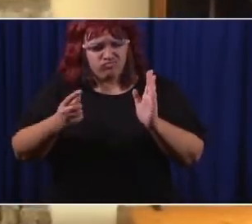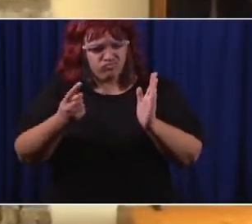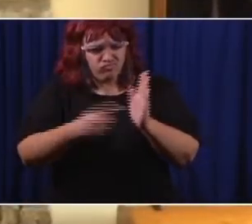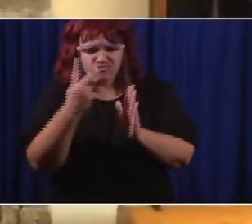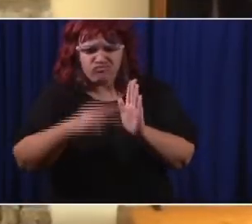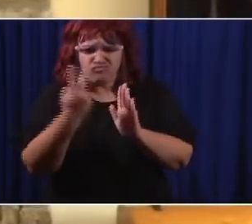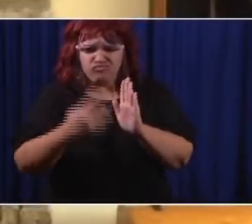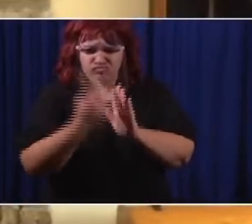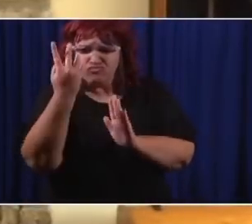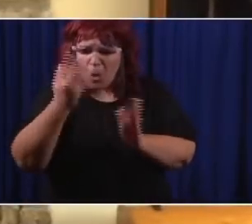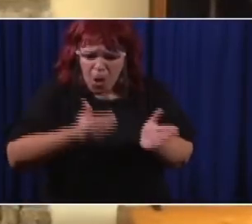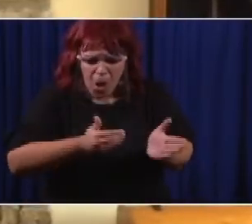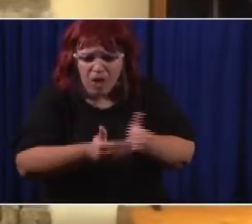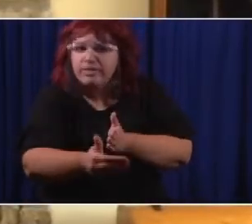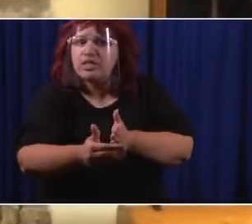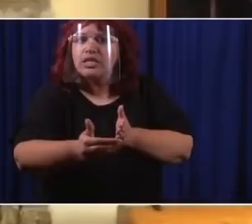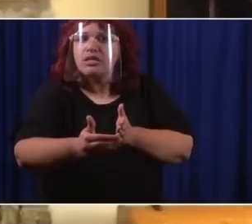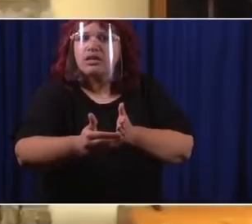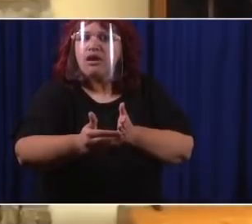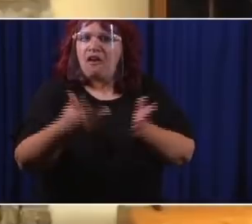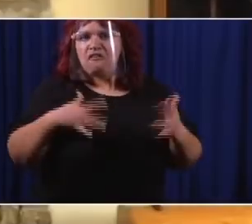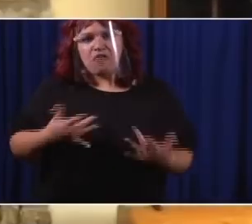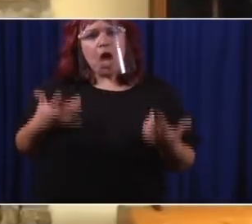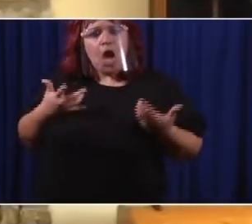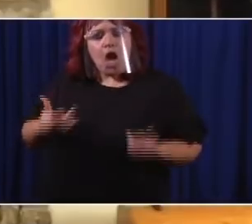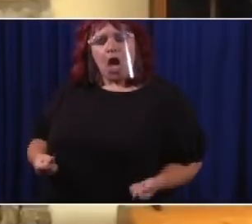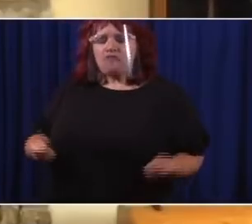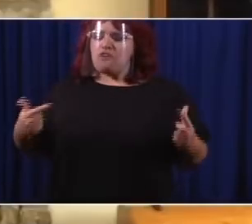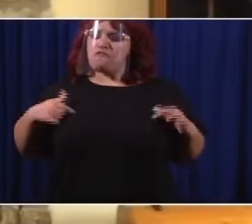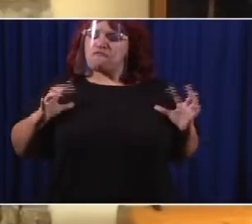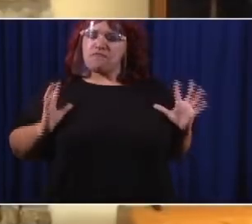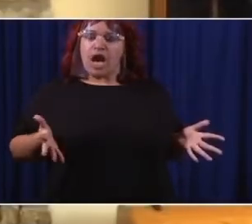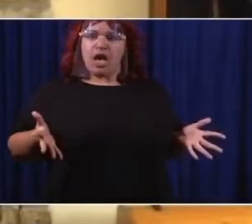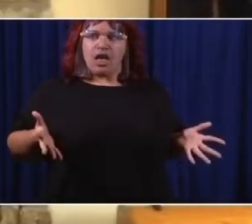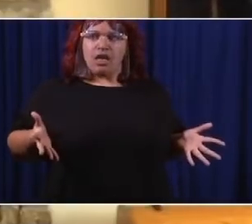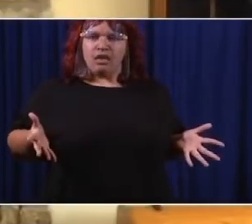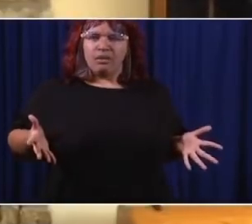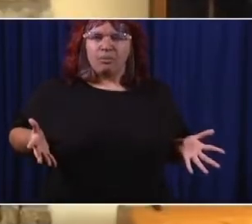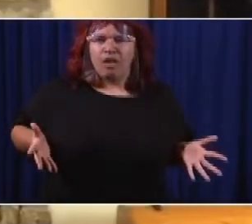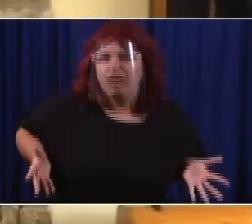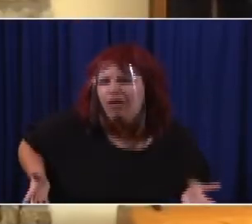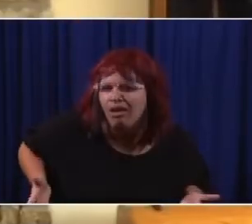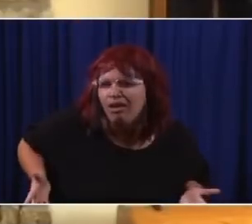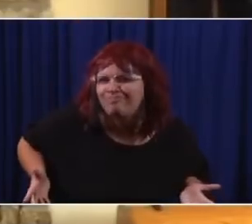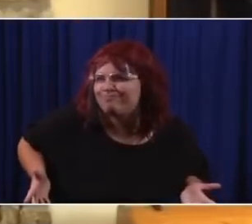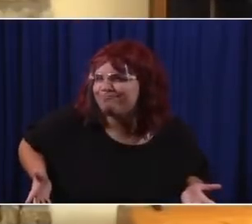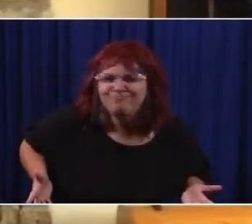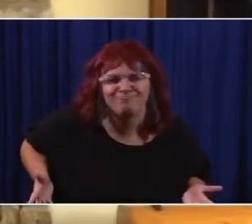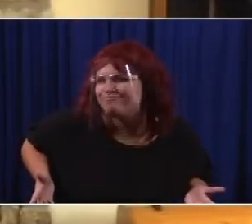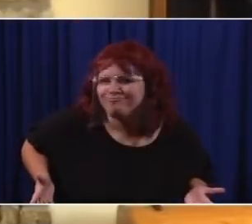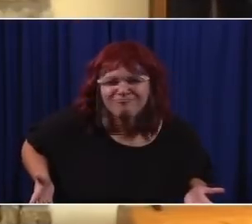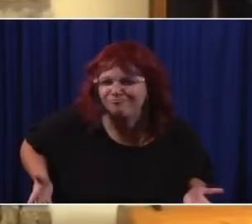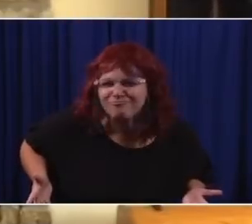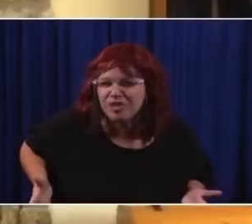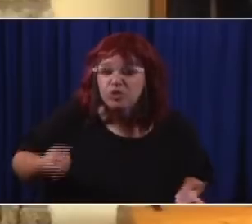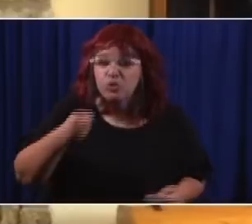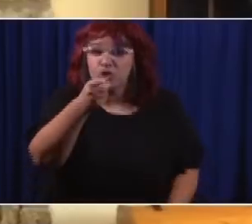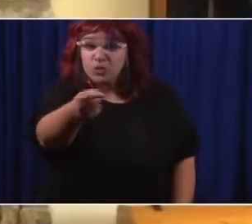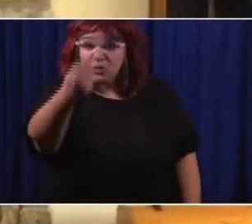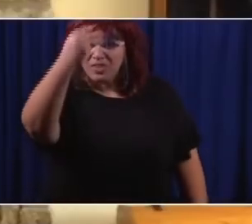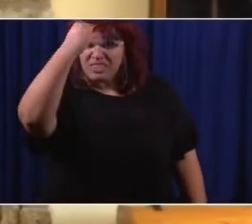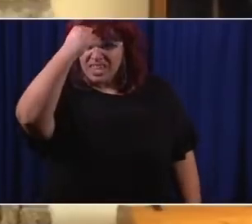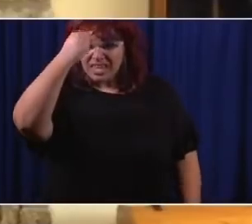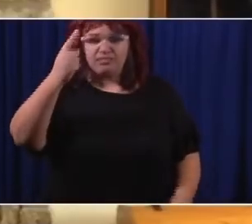people can look at all this testing that's going on and get a false sense of security, and what's being